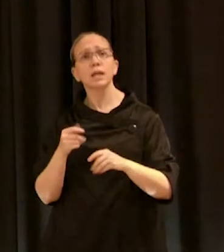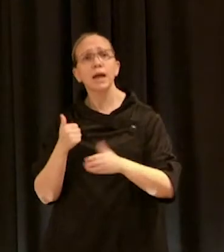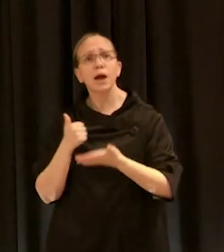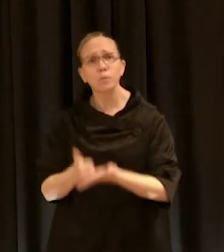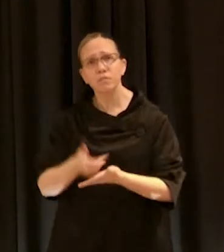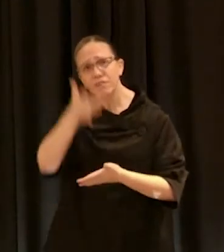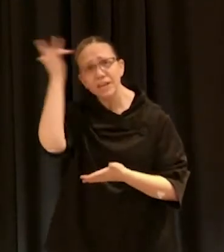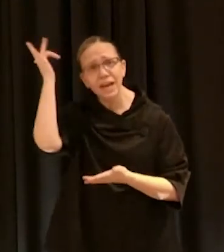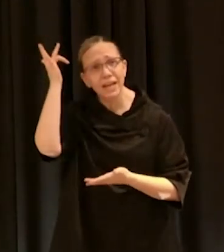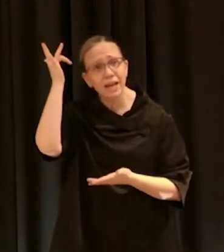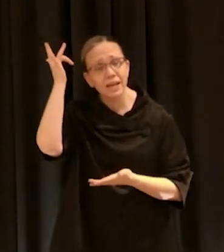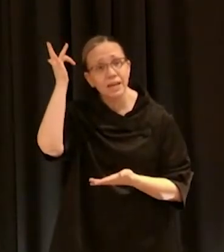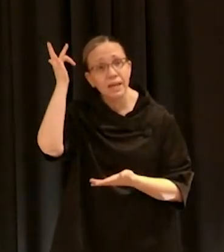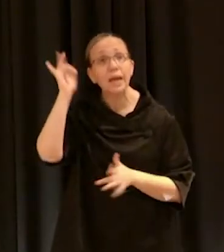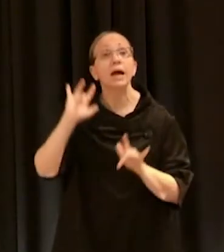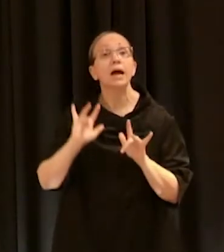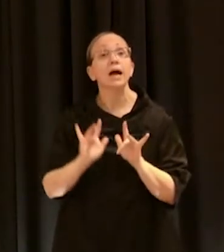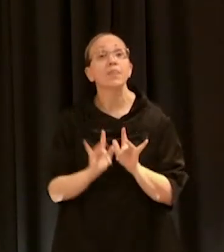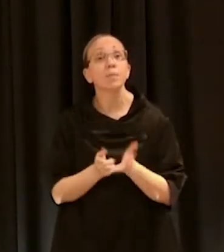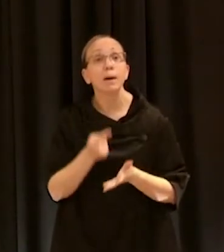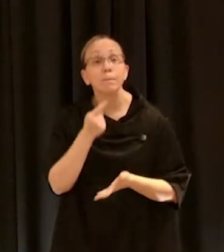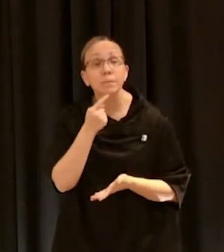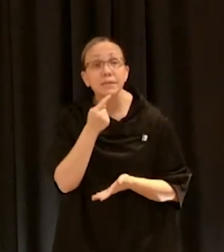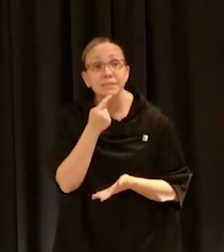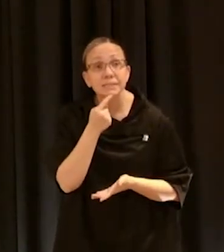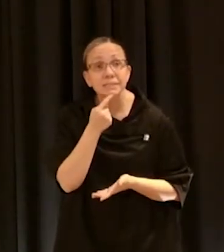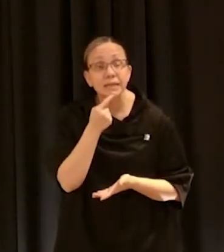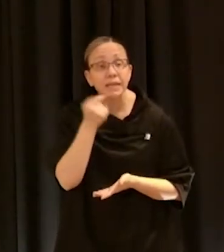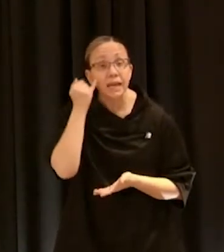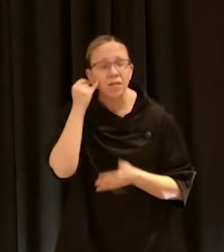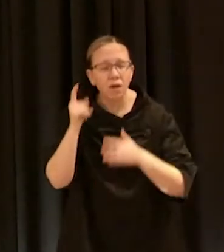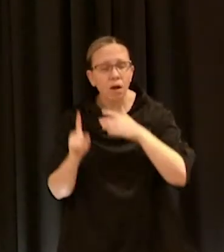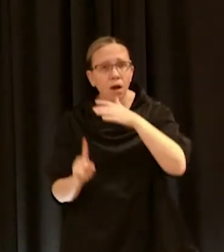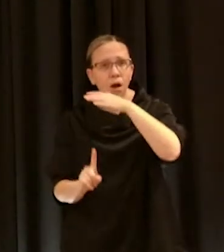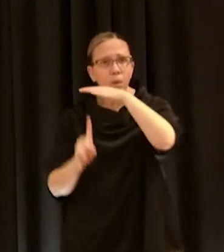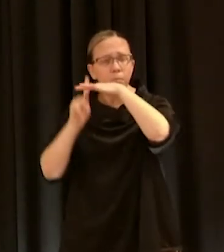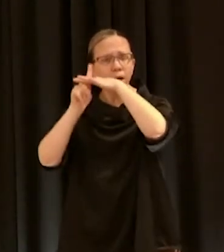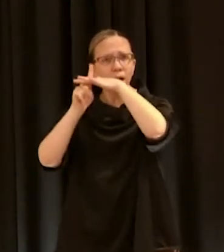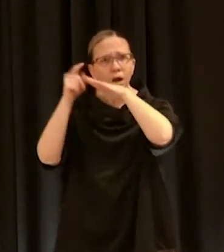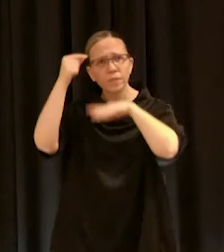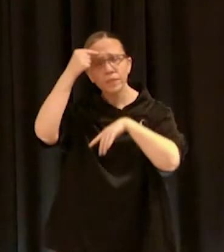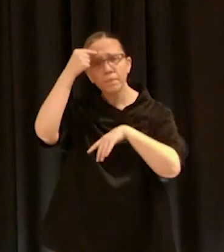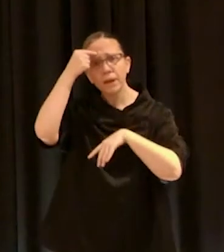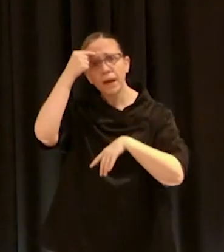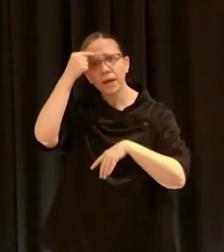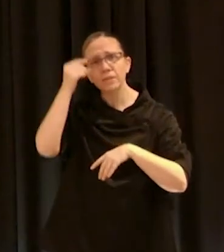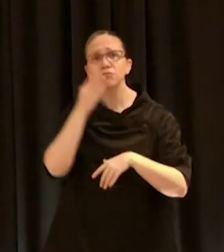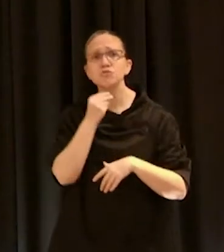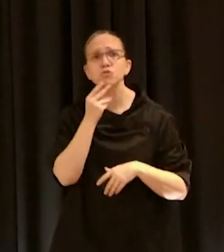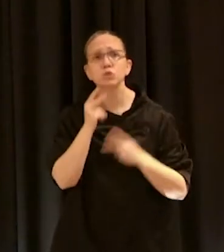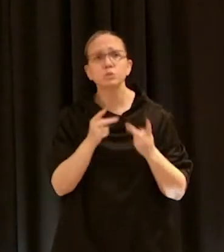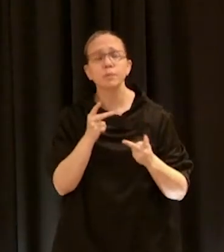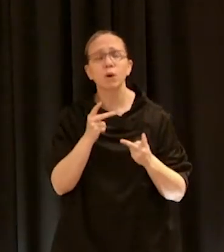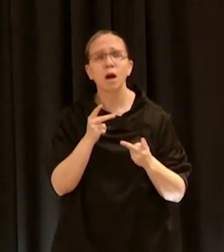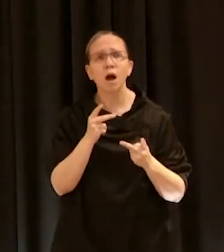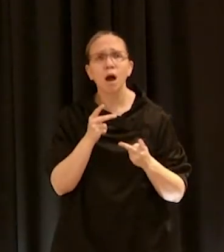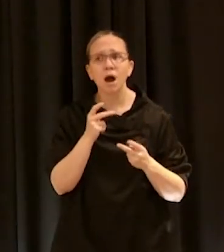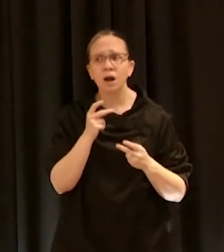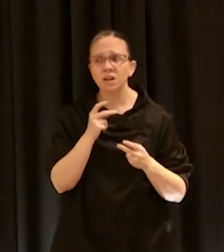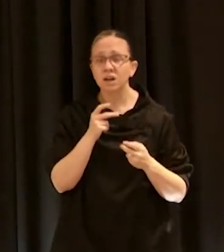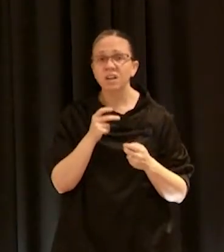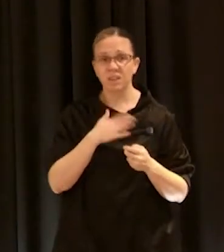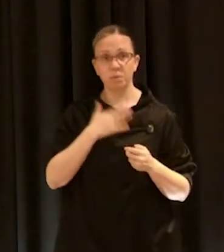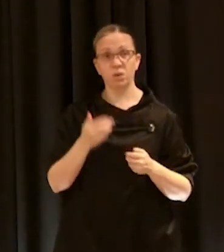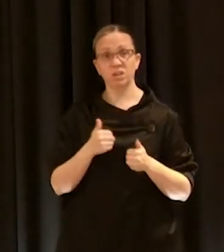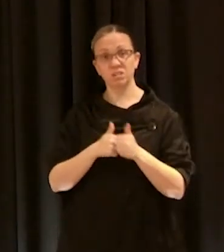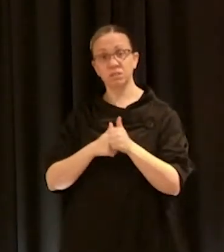forget. And the Bible said, had it entered back into the mind of the children of Israel, they'd have went back to Egypt.